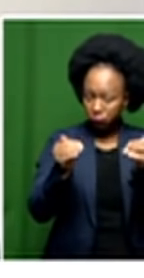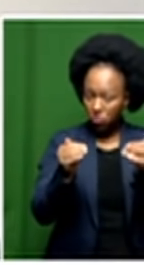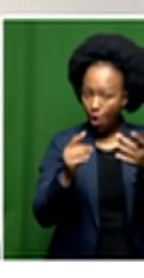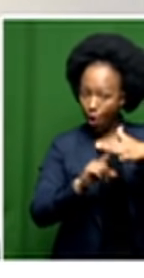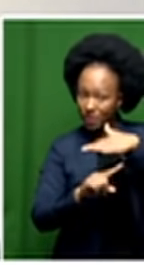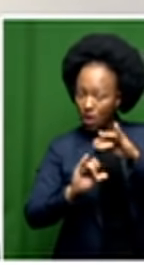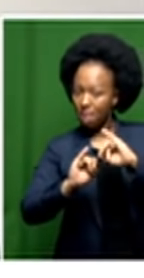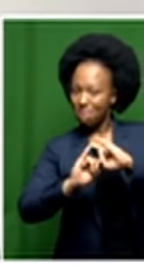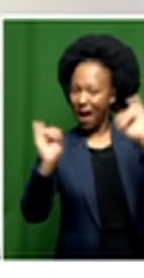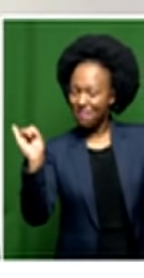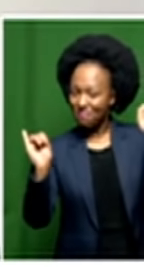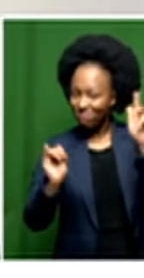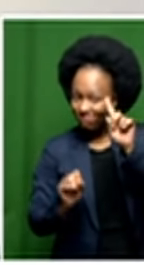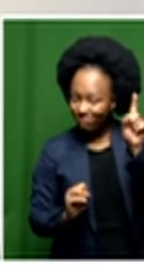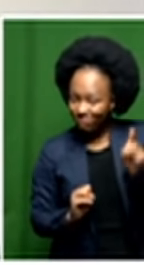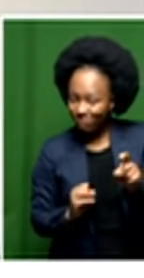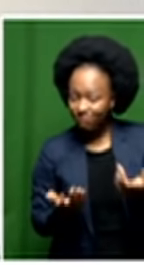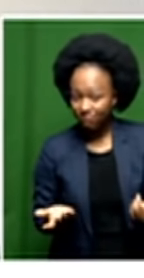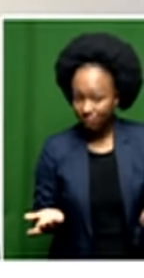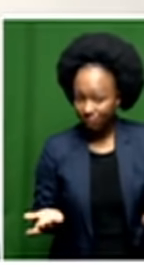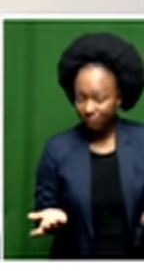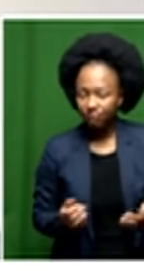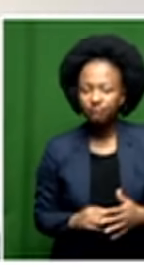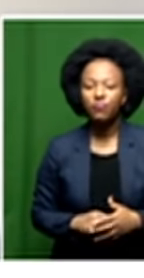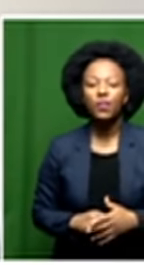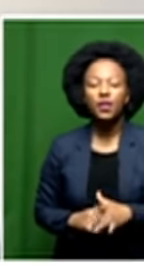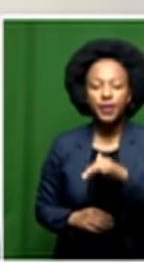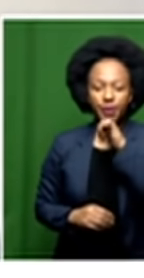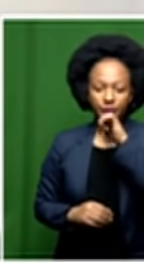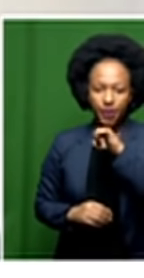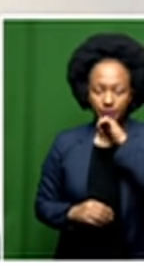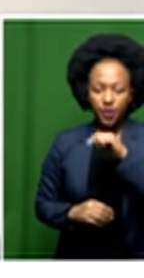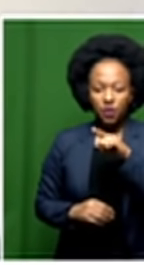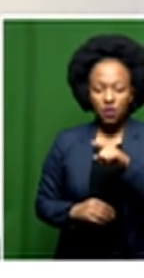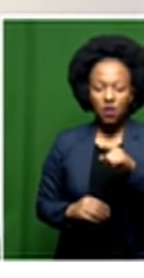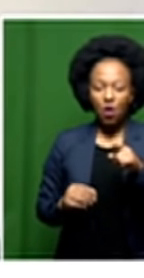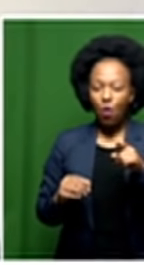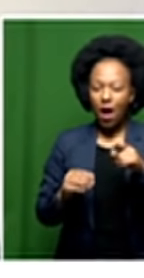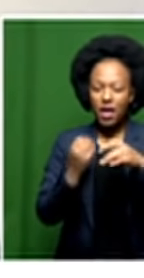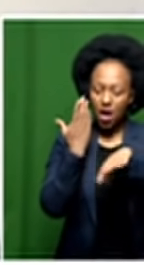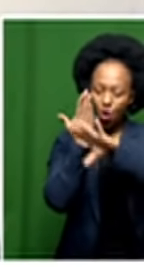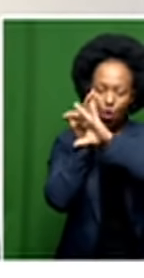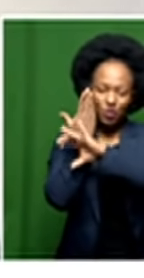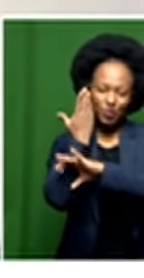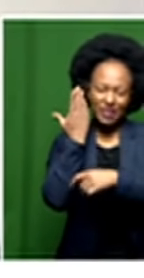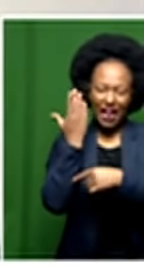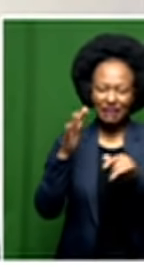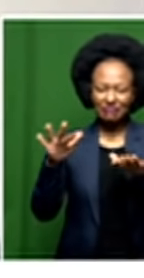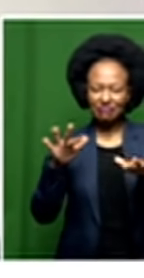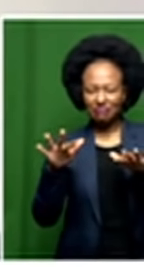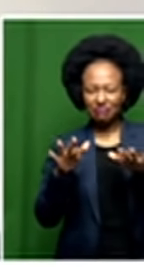will the situation be worse than it is at the moment? But avoiding that vortex of constitutional